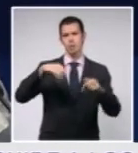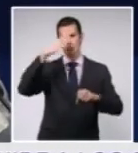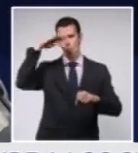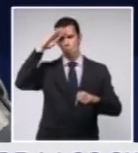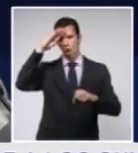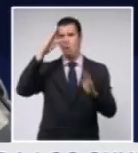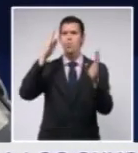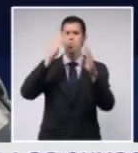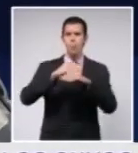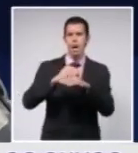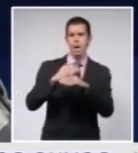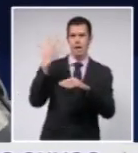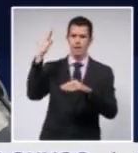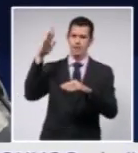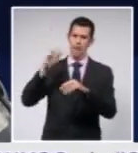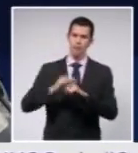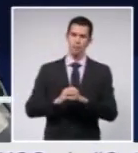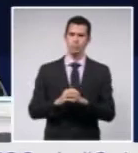island.